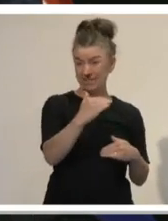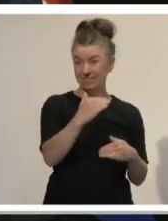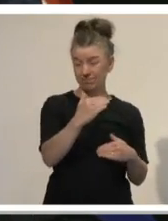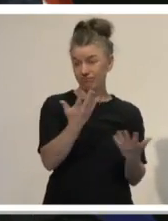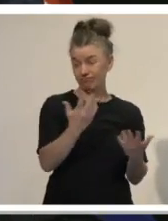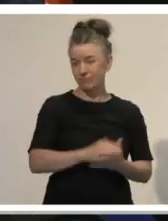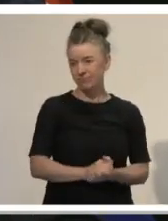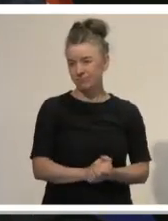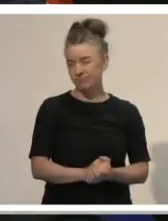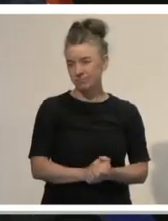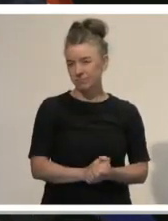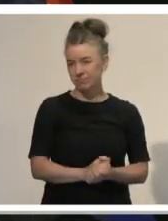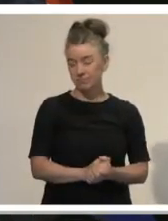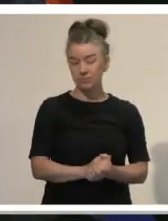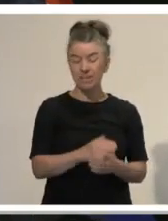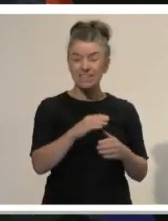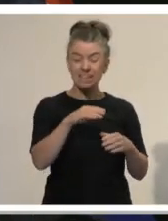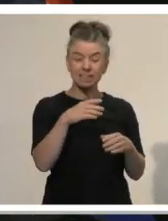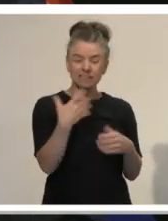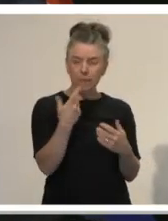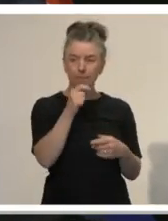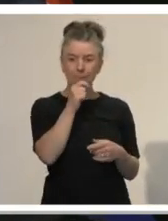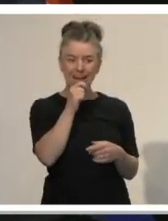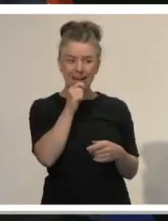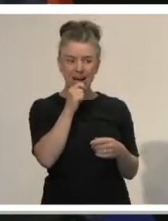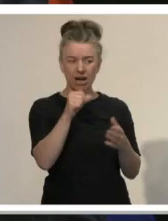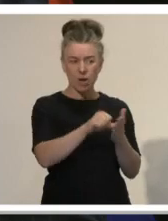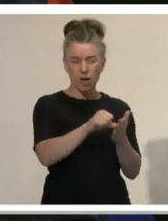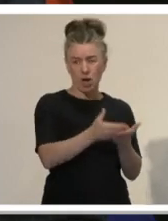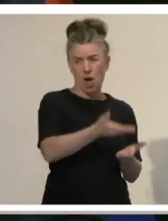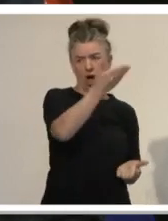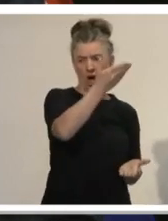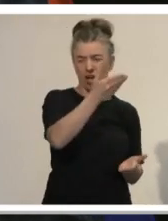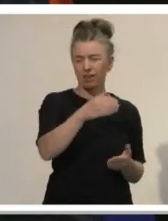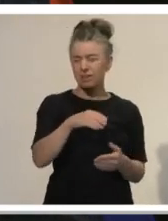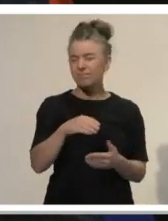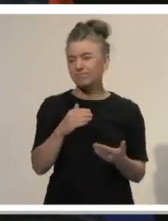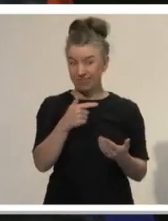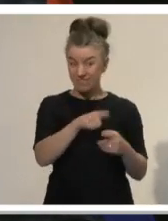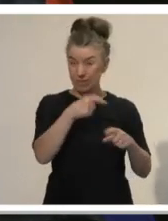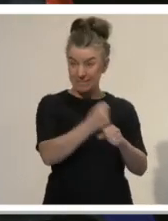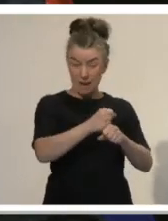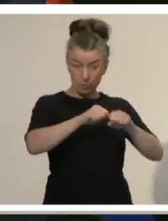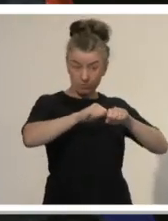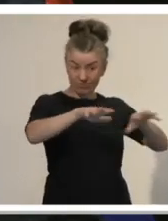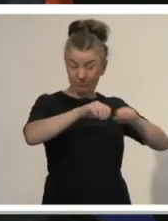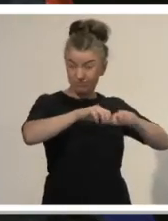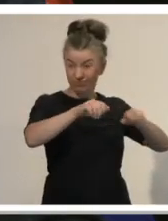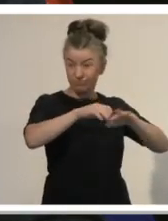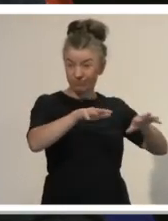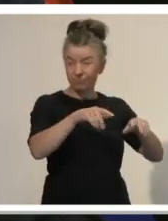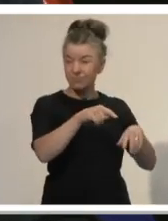purely because of the nature of the cost of some of the media platforms. In this case, being transmission, it's 6 months worth